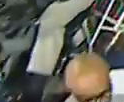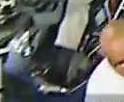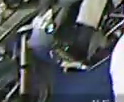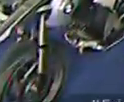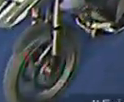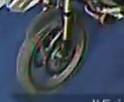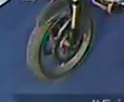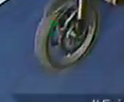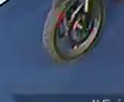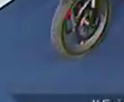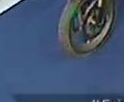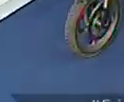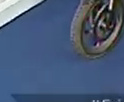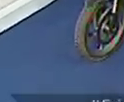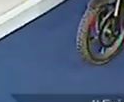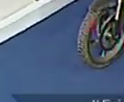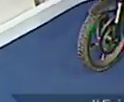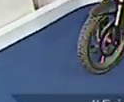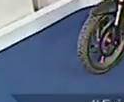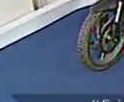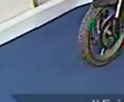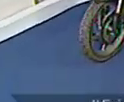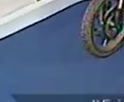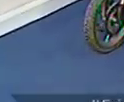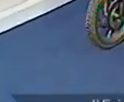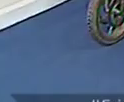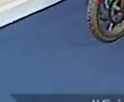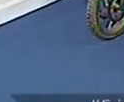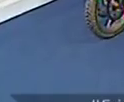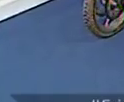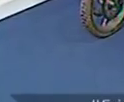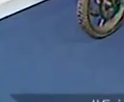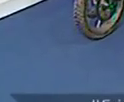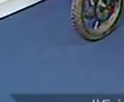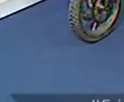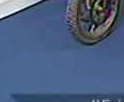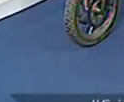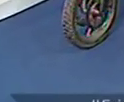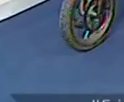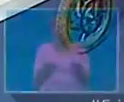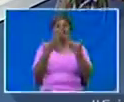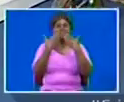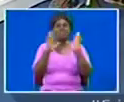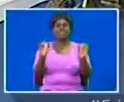All right, you know they say hayawi hayawi, Pastor Corey. Hayawi hayawi. Hua.